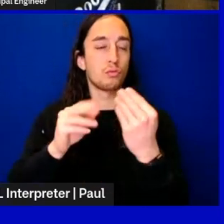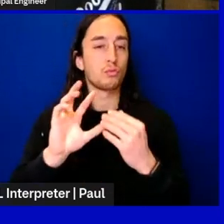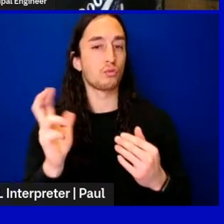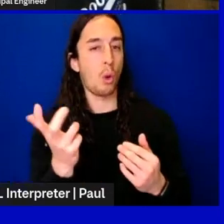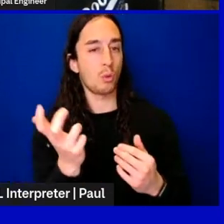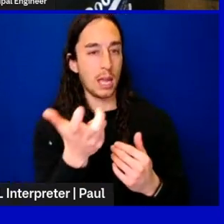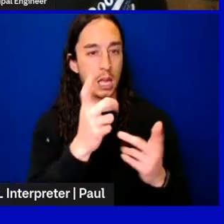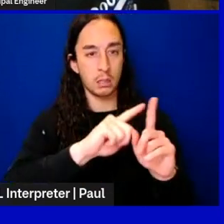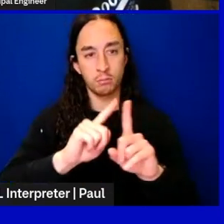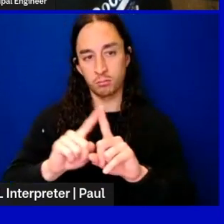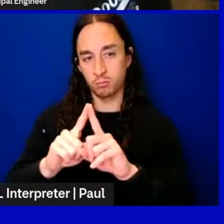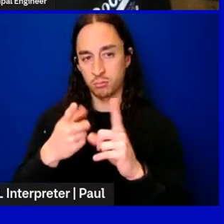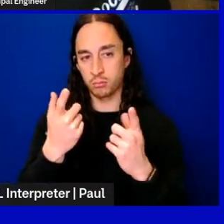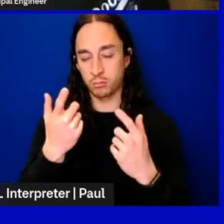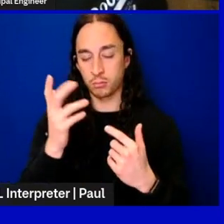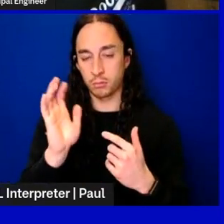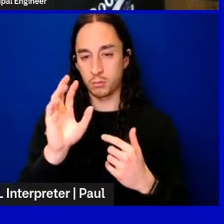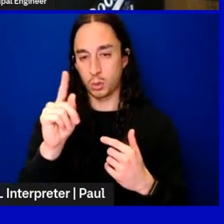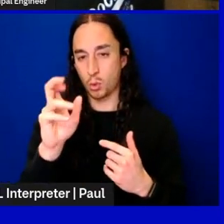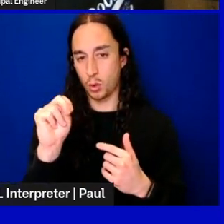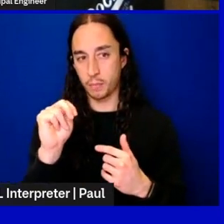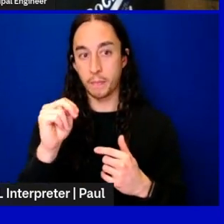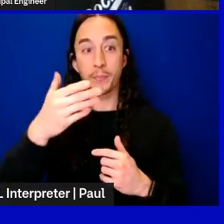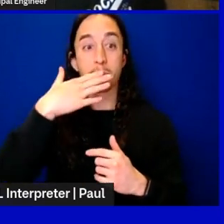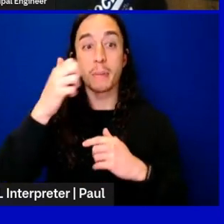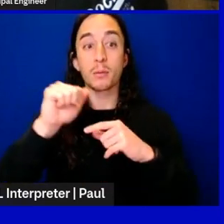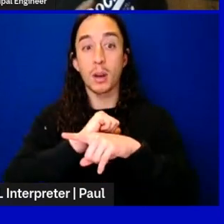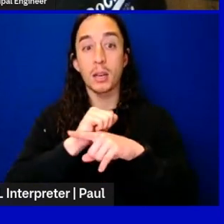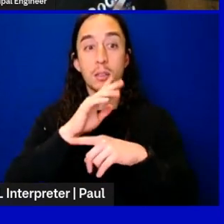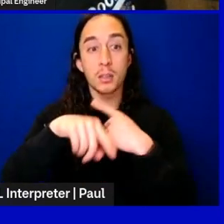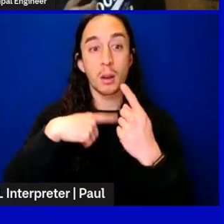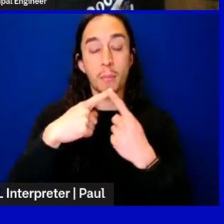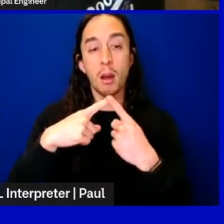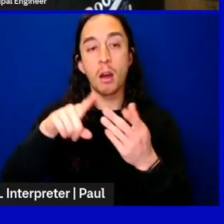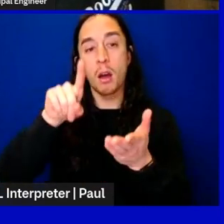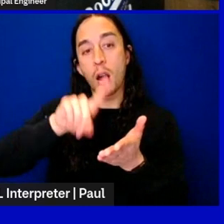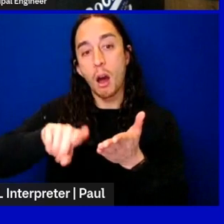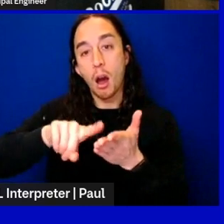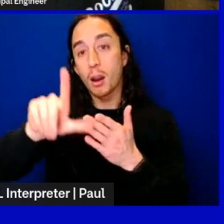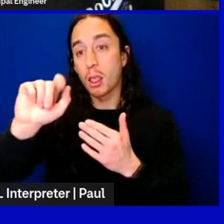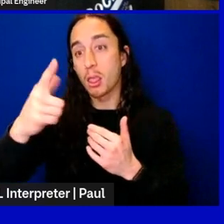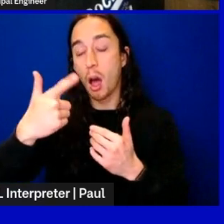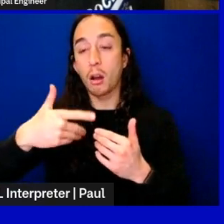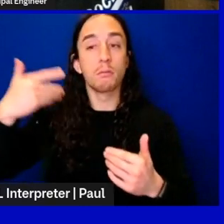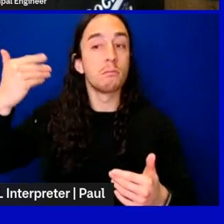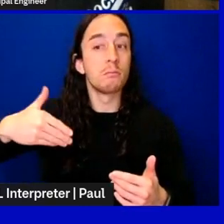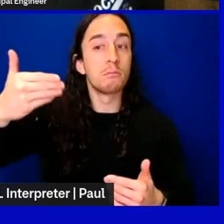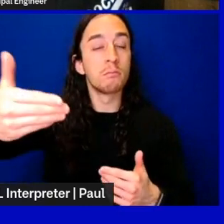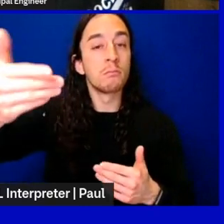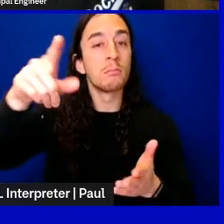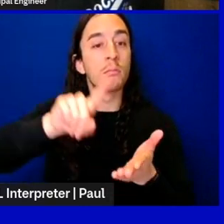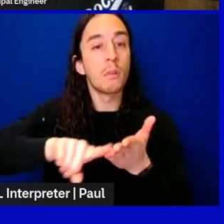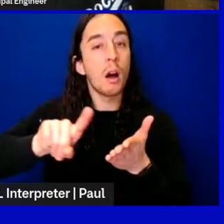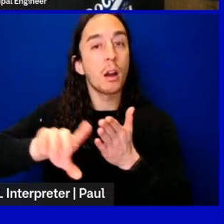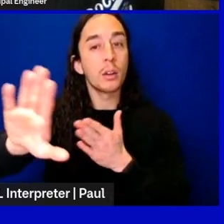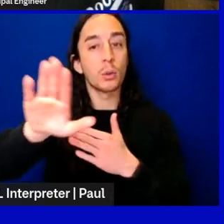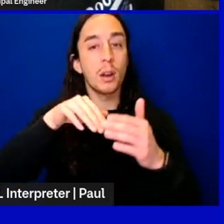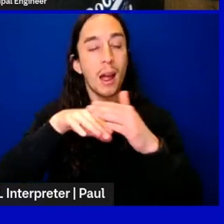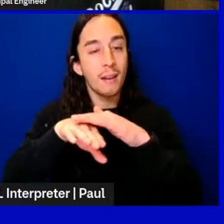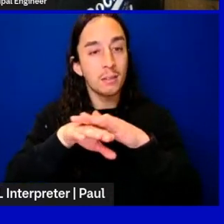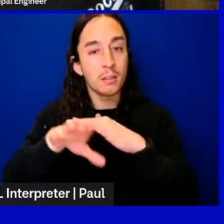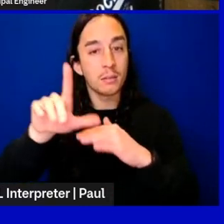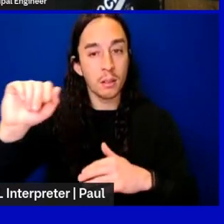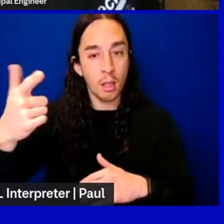it. Then some of the best practices talk about the audit logs. Like you should regularly audit your access, your logs. You should